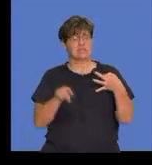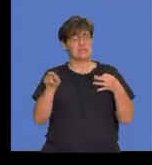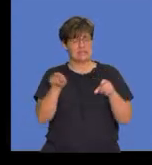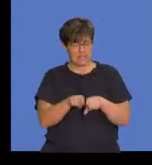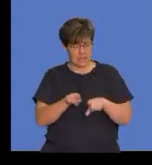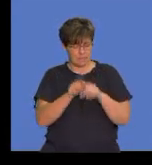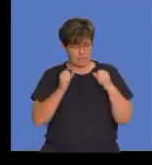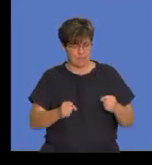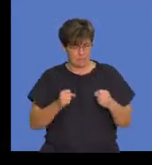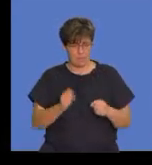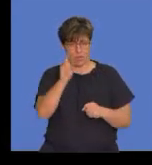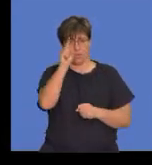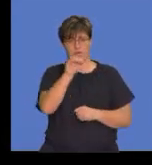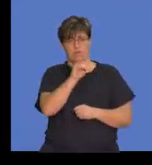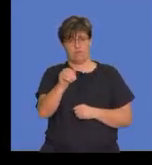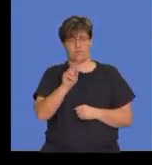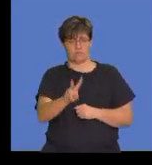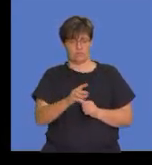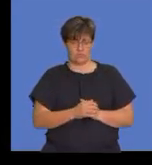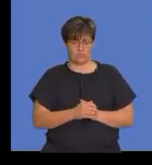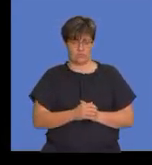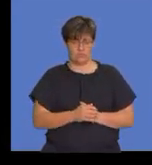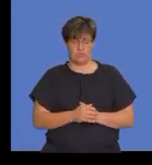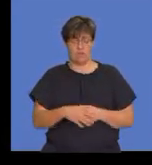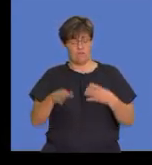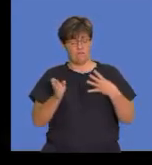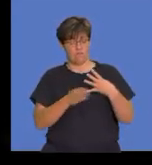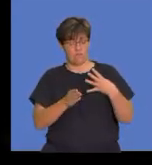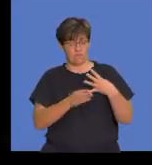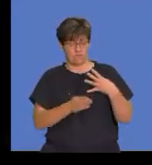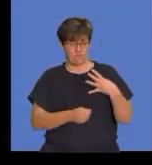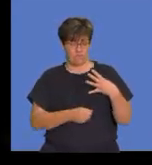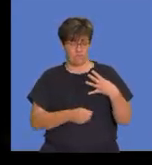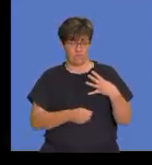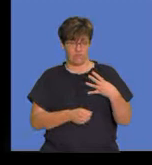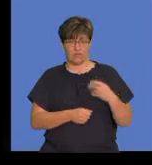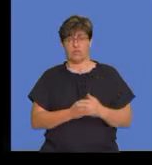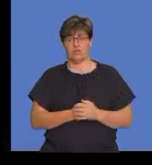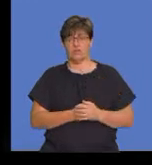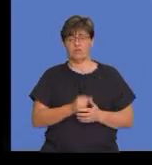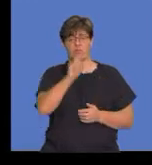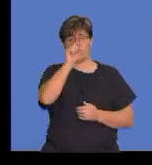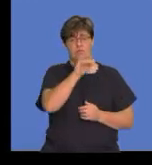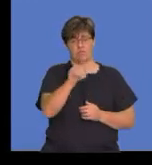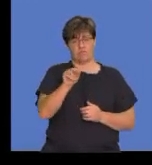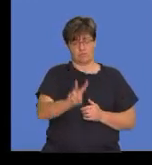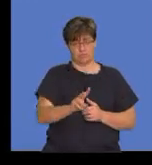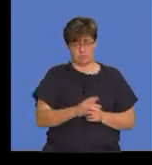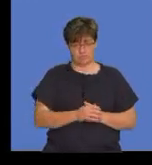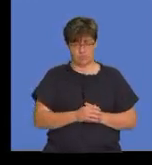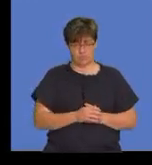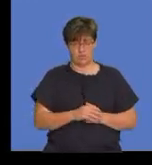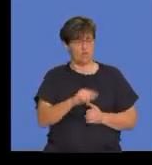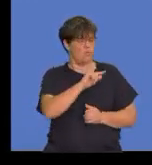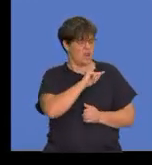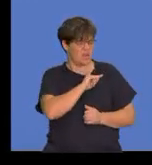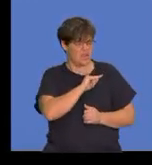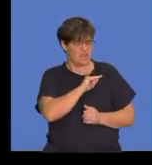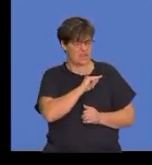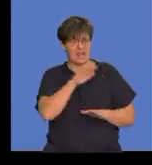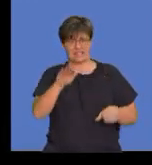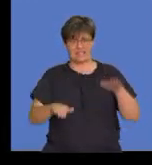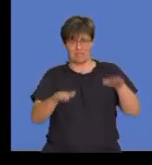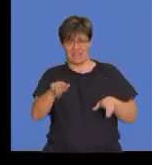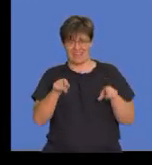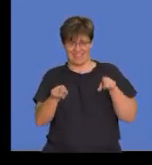For the third triangle, it was also 1 over 2. For the fourth triangle, it was also 1 over 2. Why?